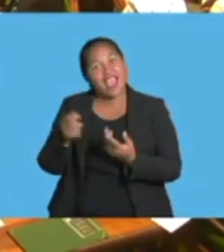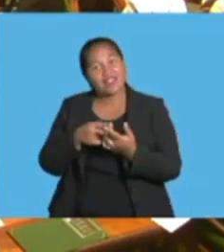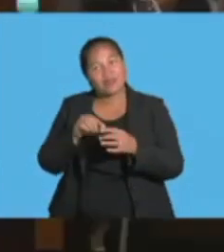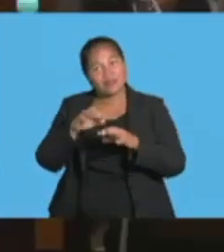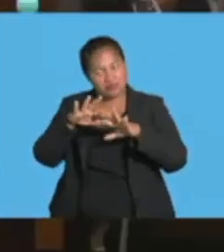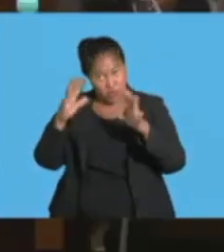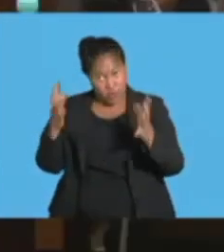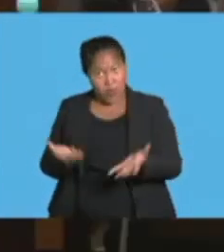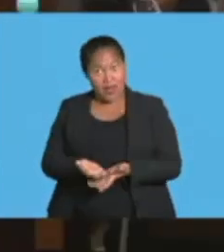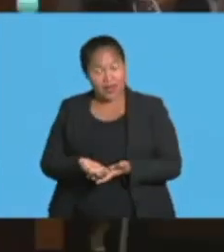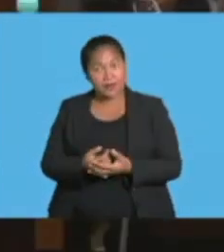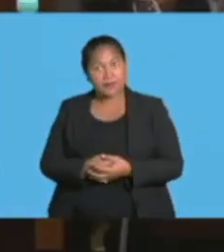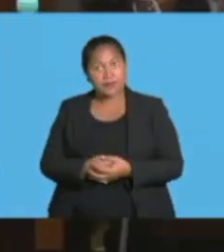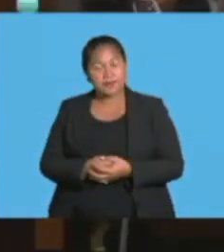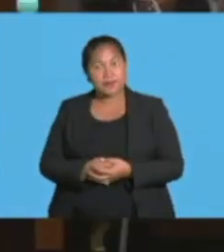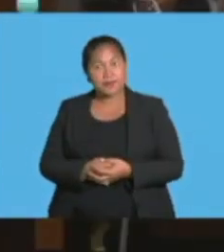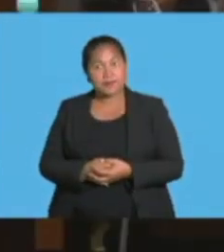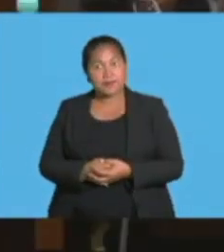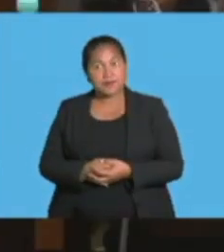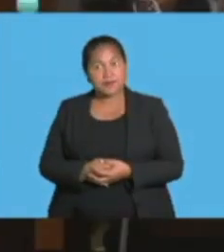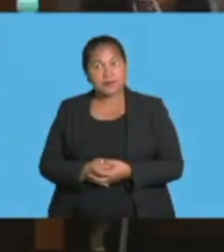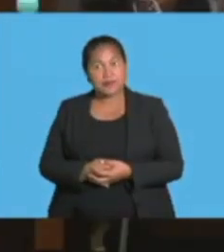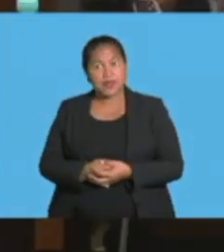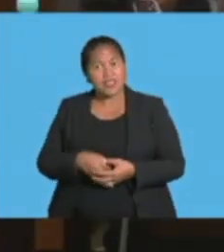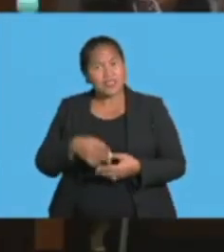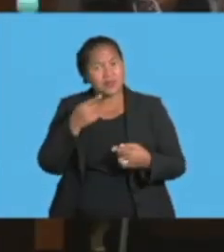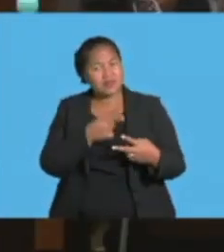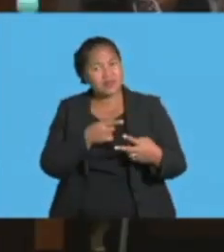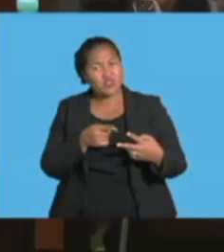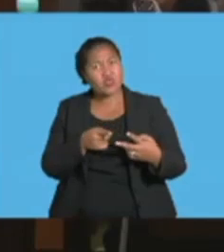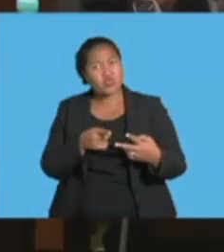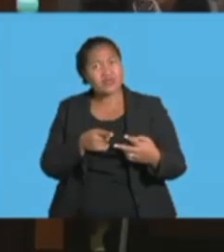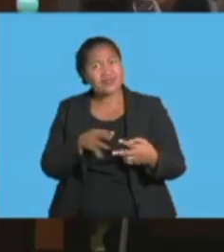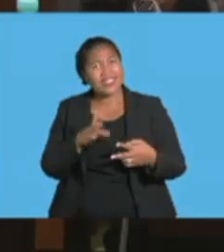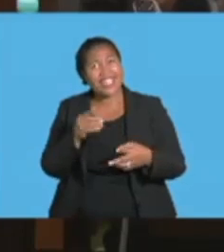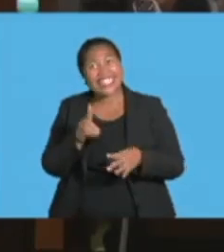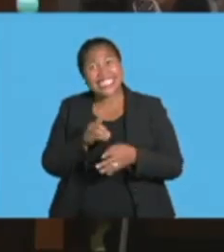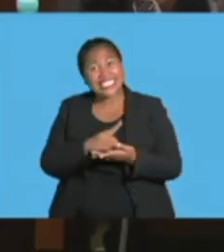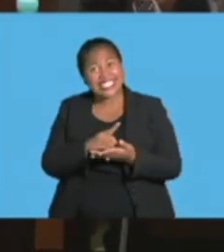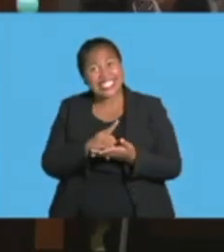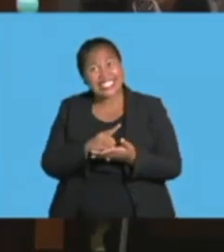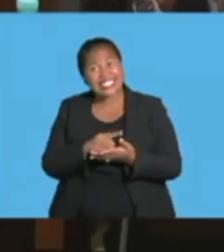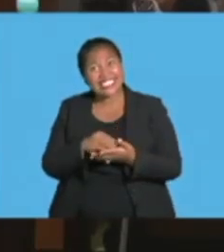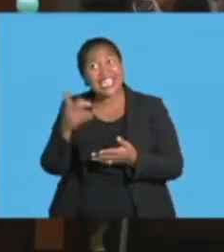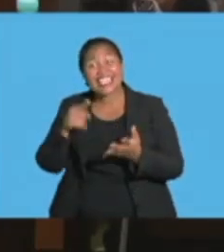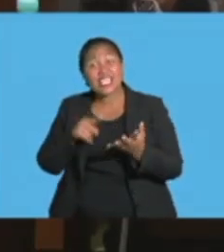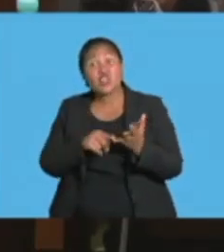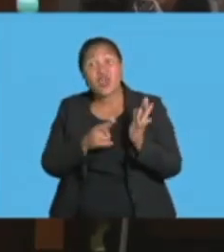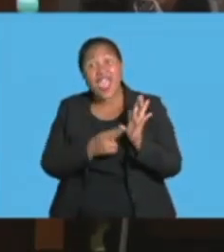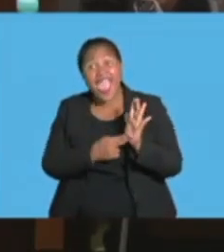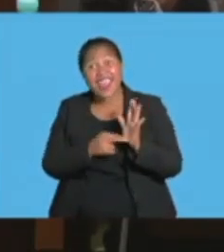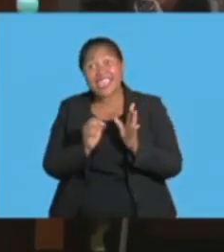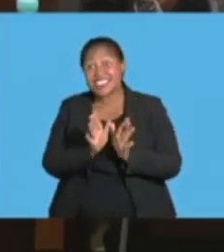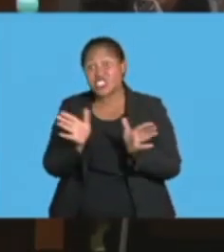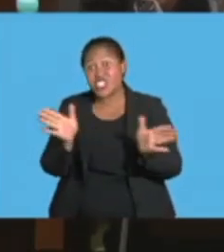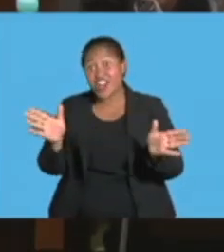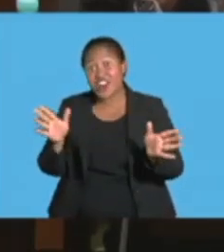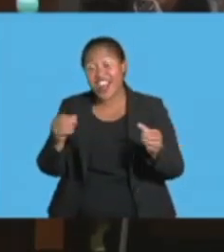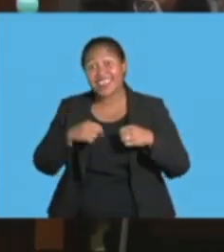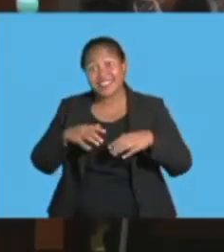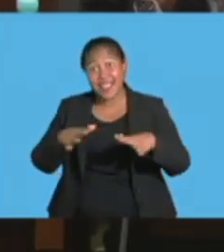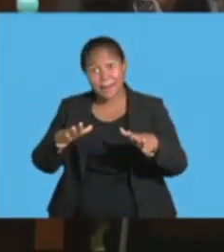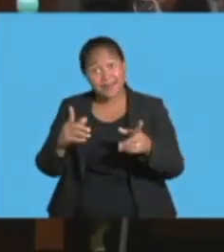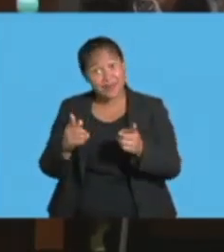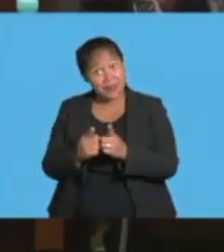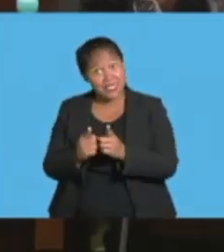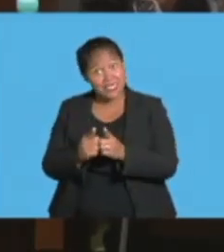bad that there's only been 2 major diseases that have been captured at the UN level, at the UN General Assembly.